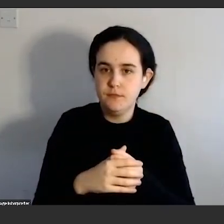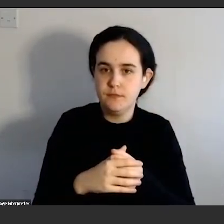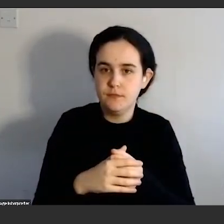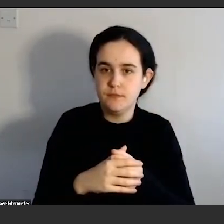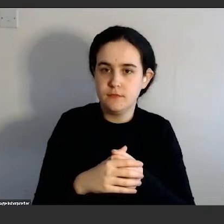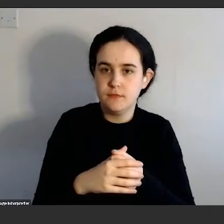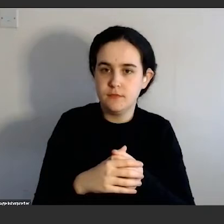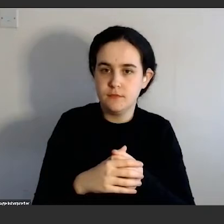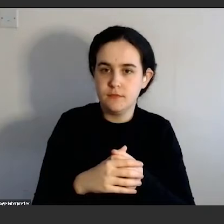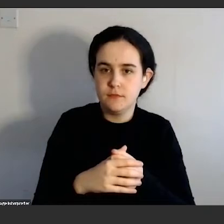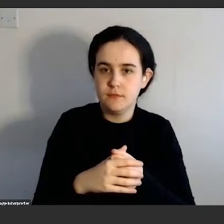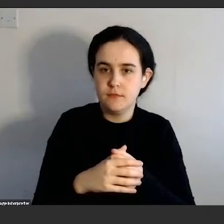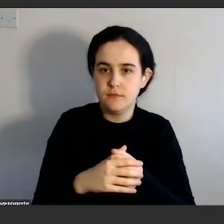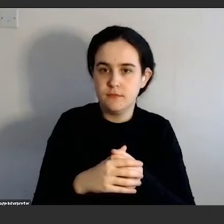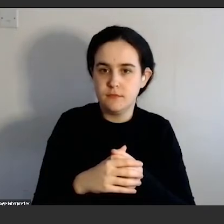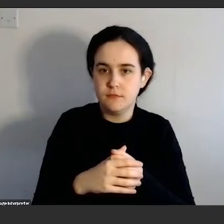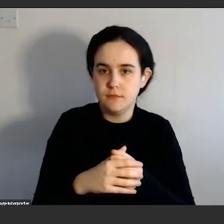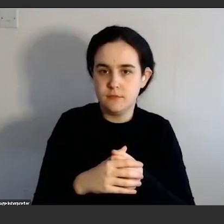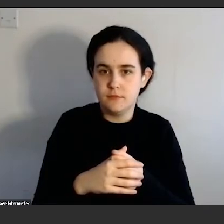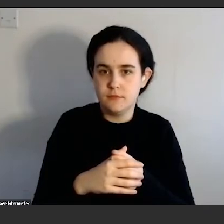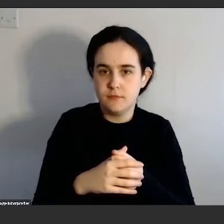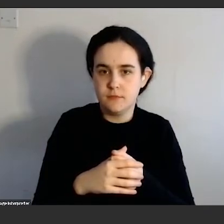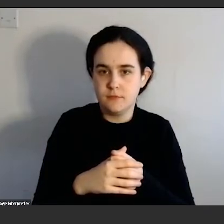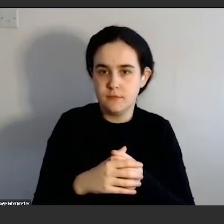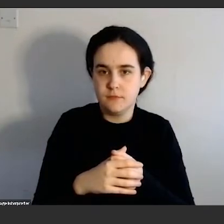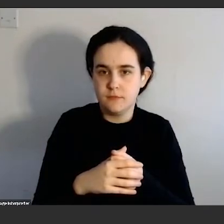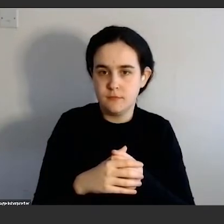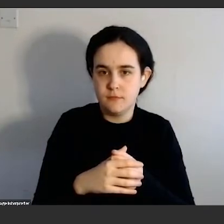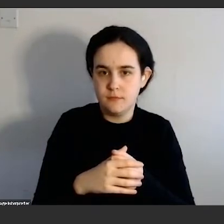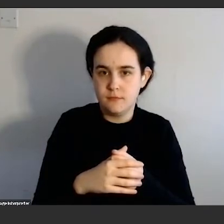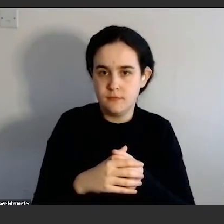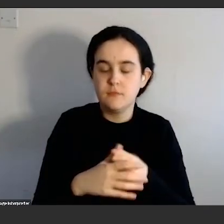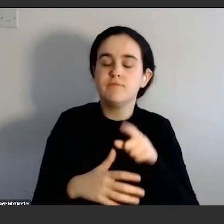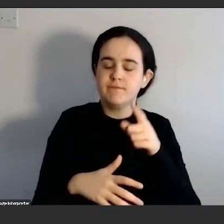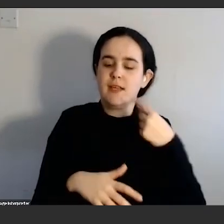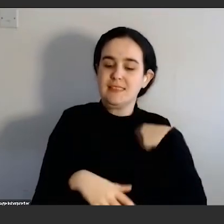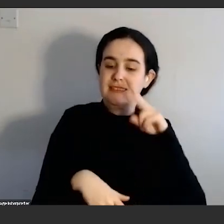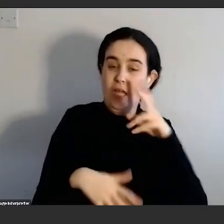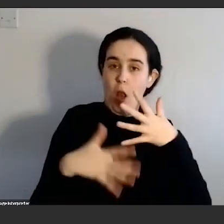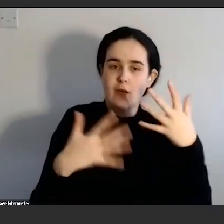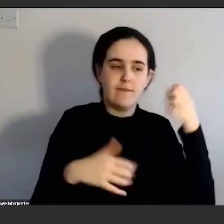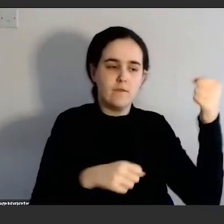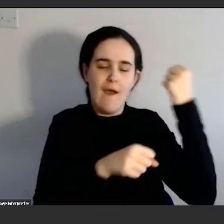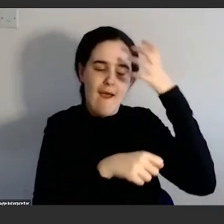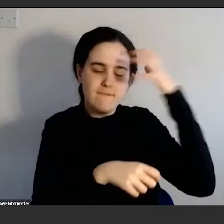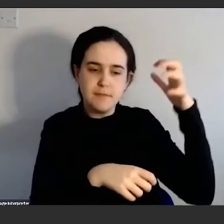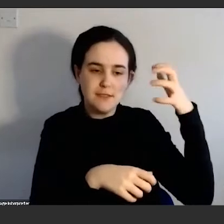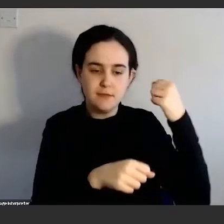So the UN must make sure that all sectors implement standard healthcare for